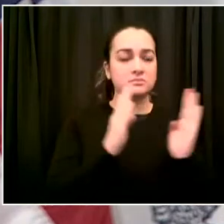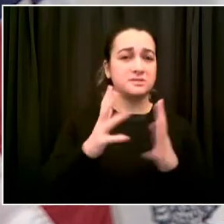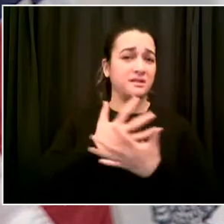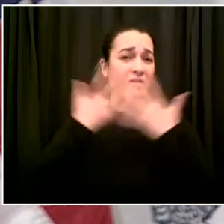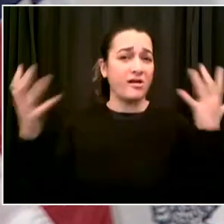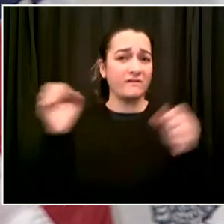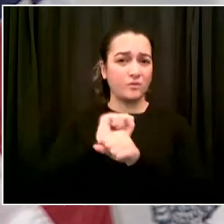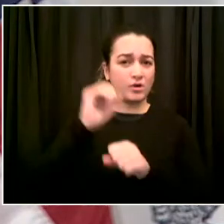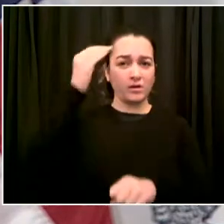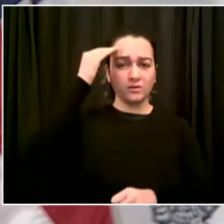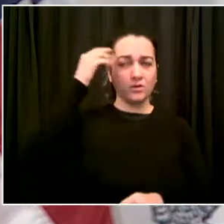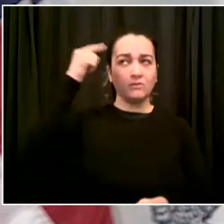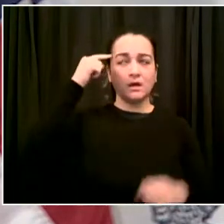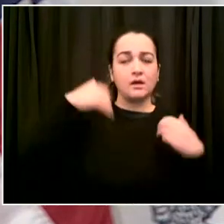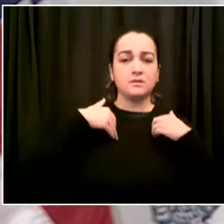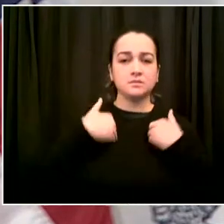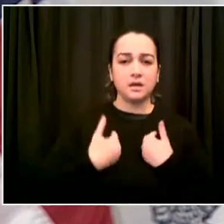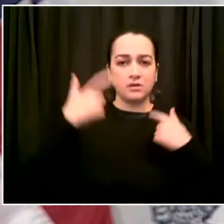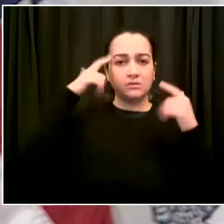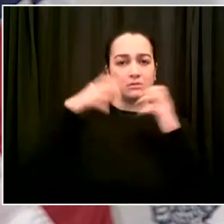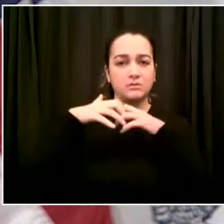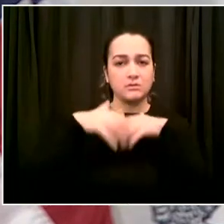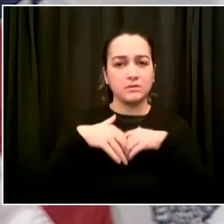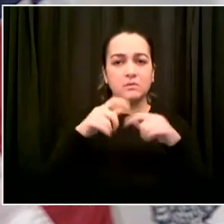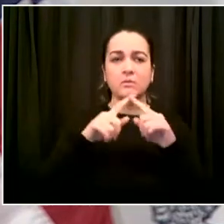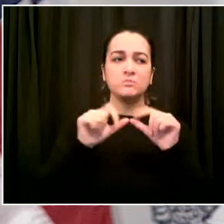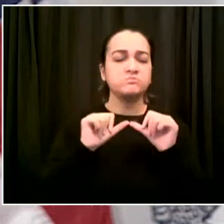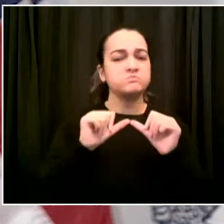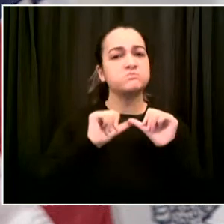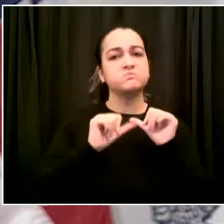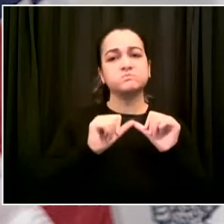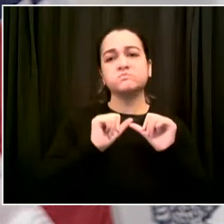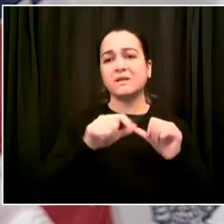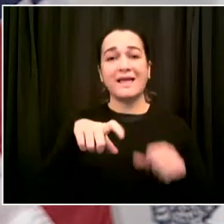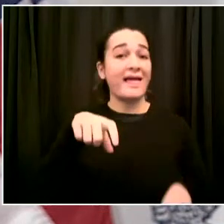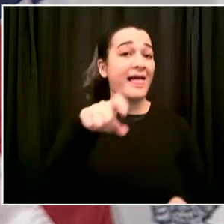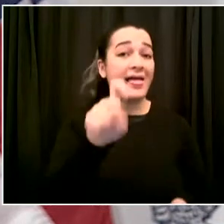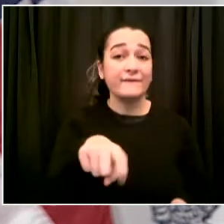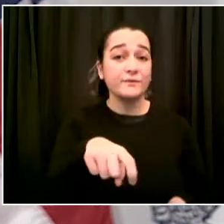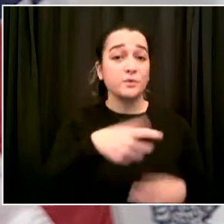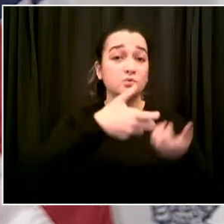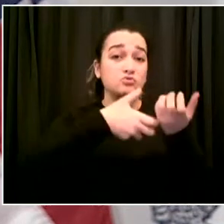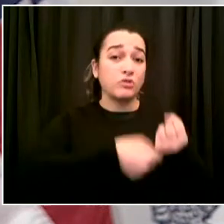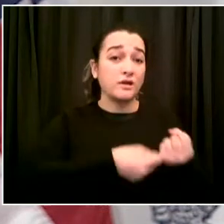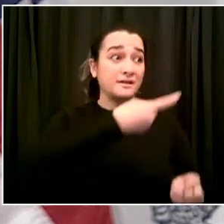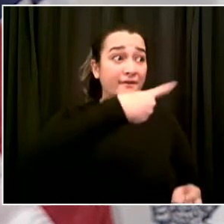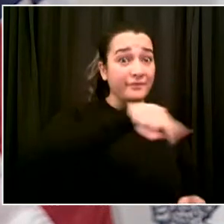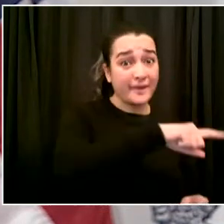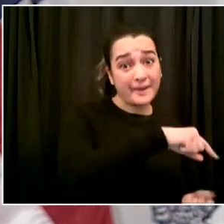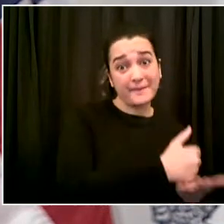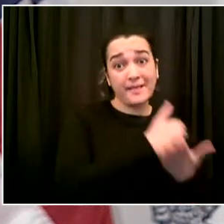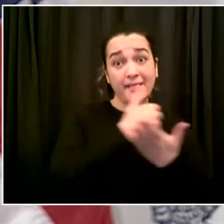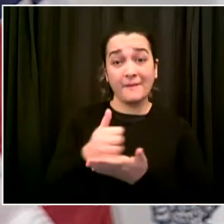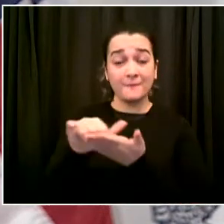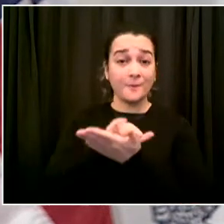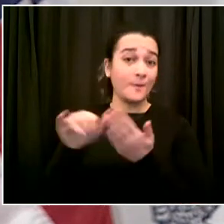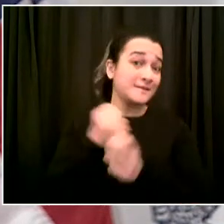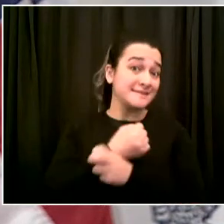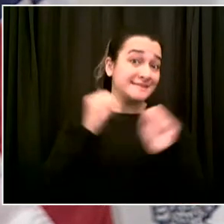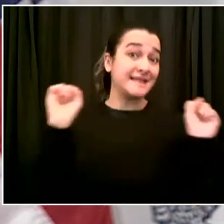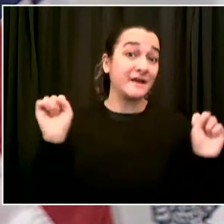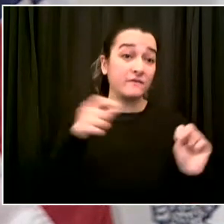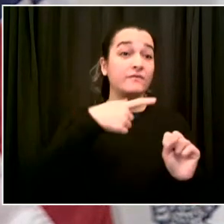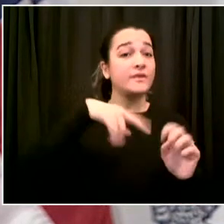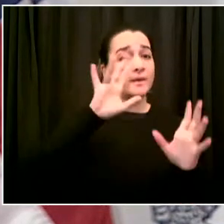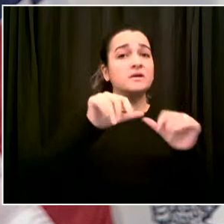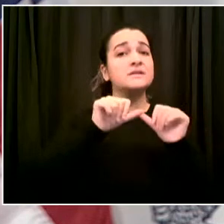cars parked and get out of the way and let them do what they do best. Go ahead, Rich. Yeah, just to follow up, I'm just wondering,